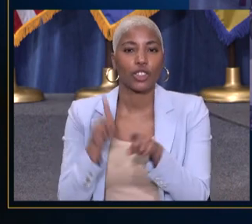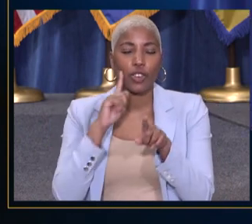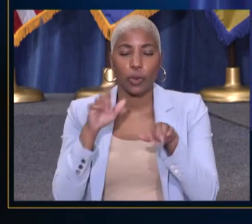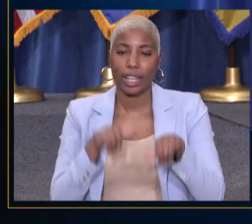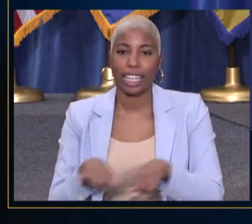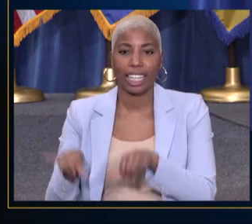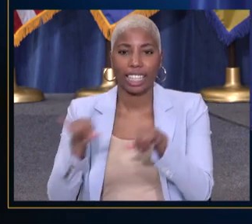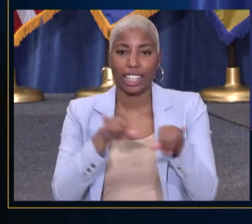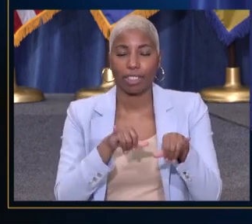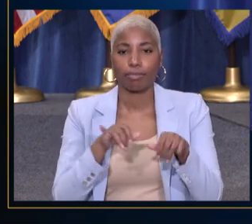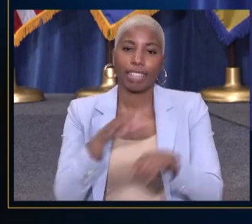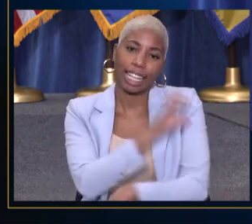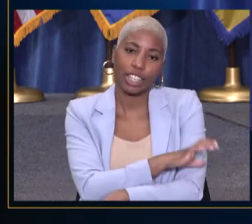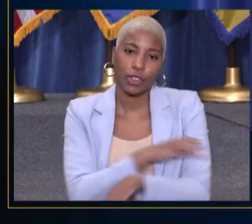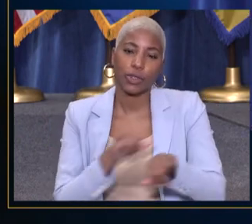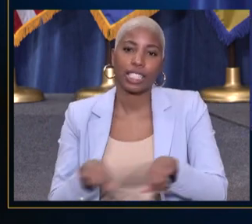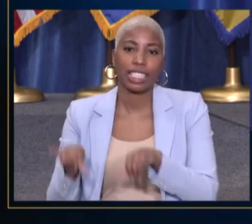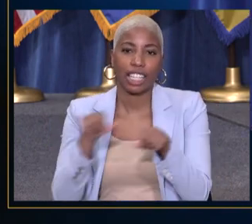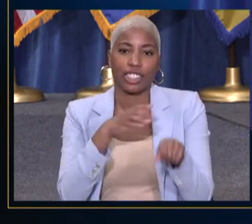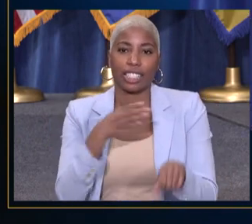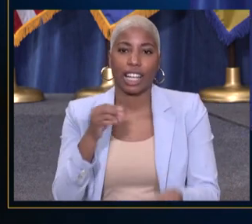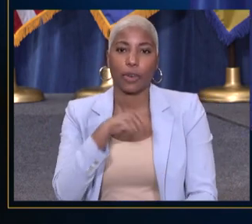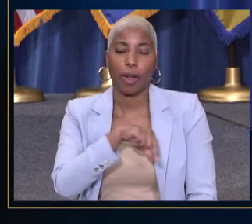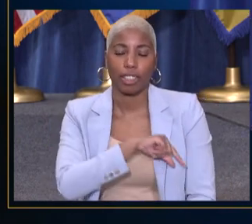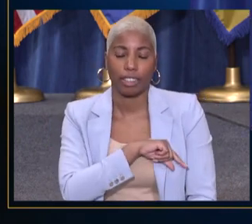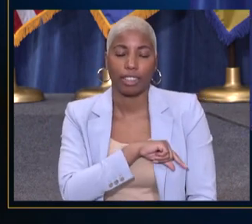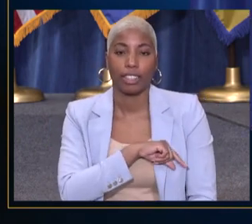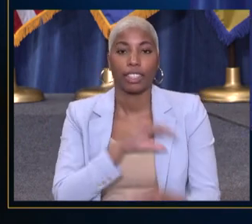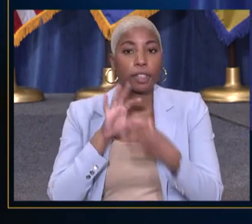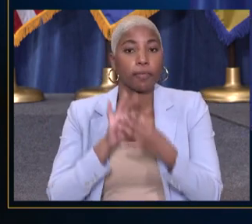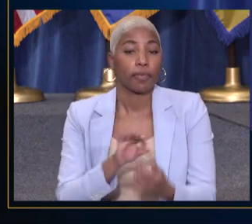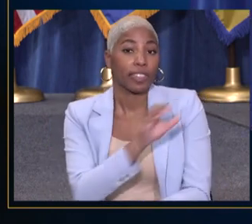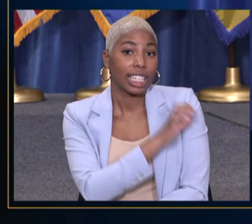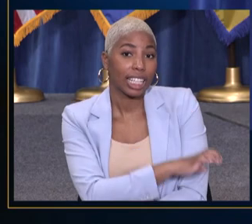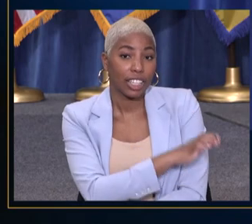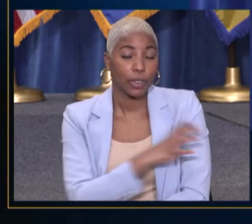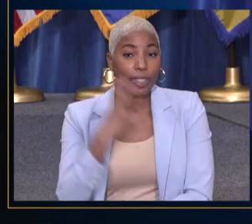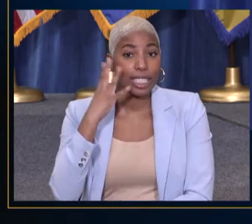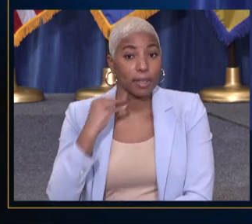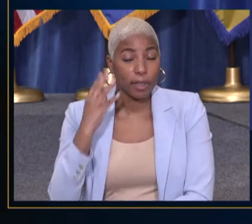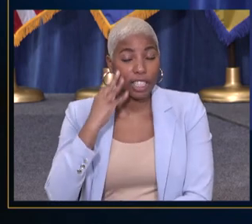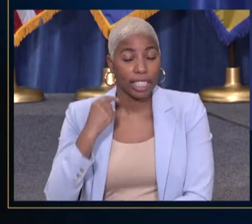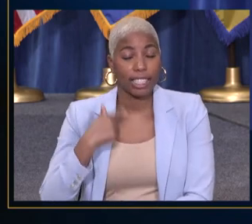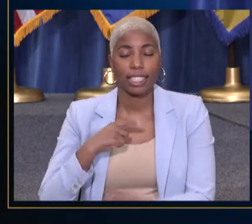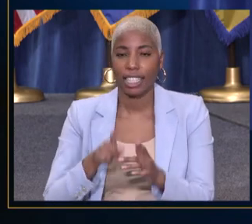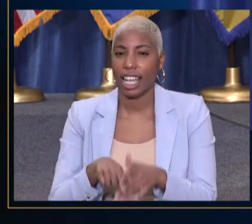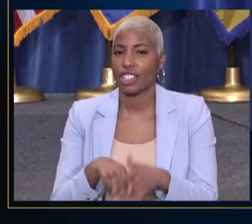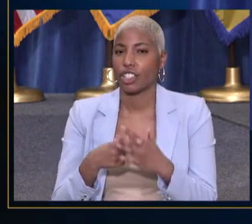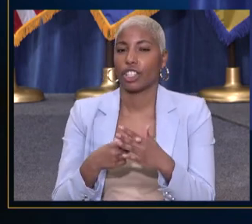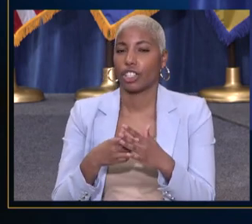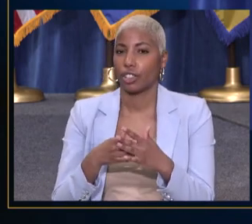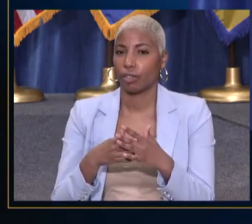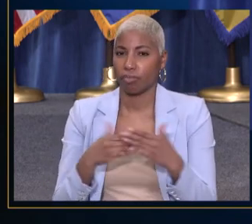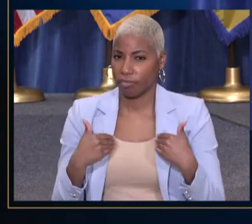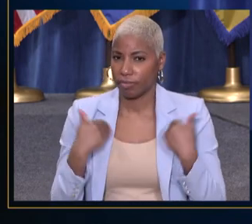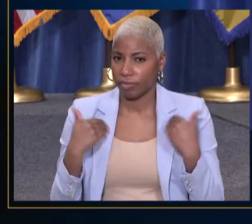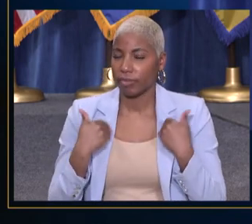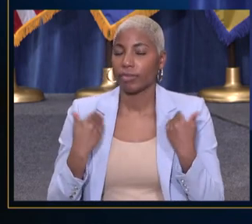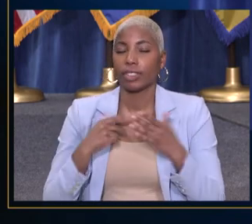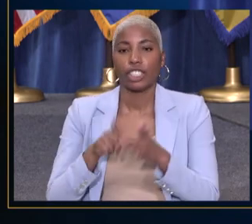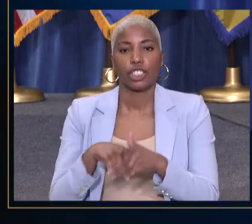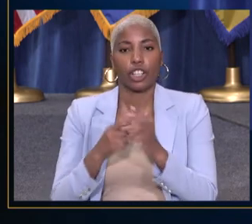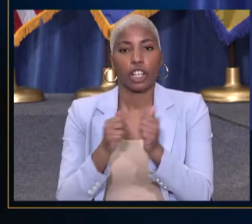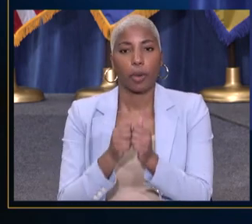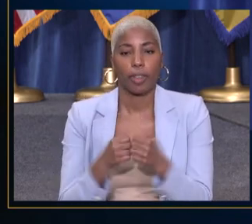Quality. In terms of personal experience, I would say I started off early in my career focusing on health